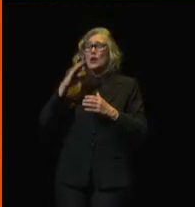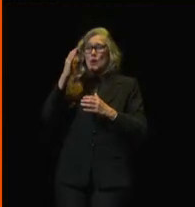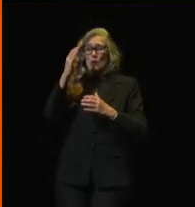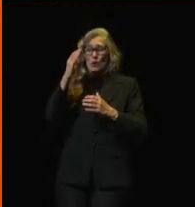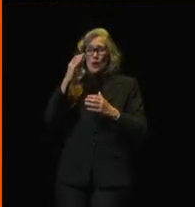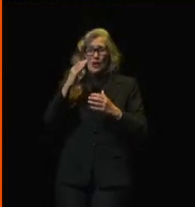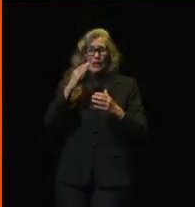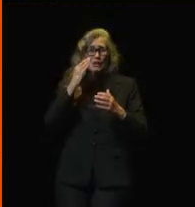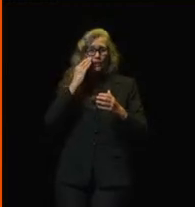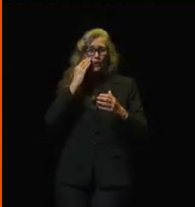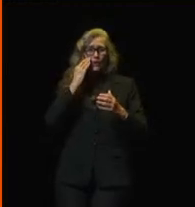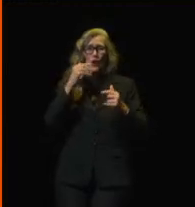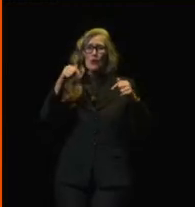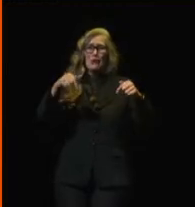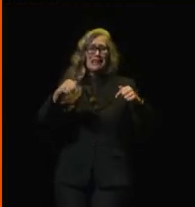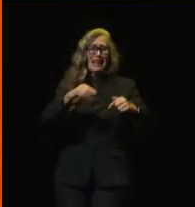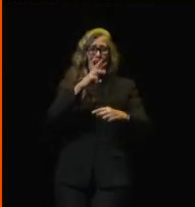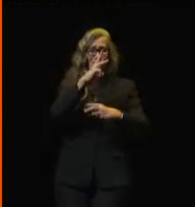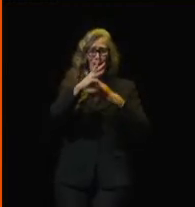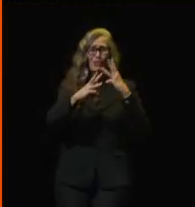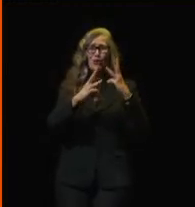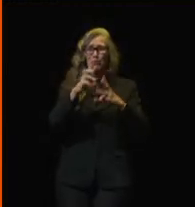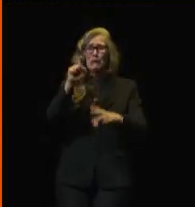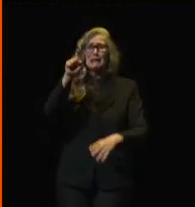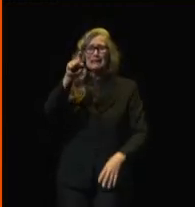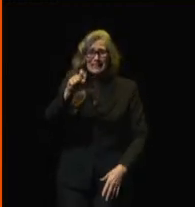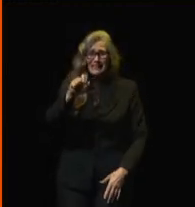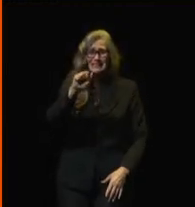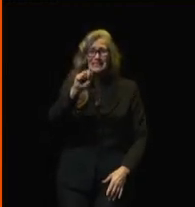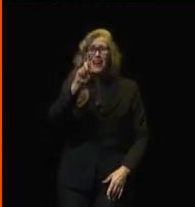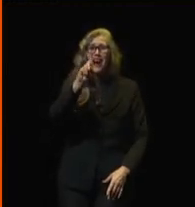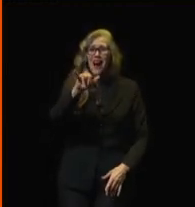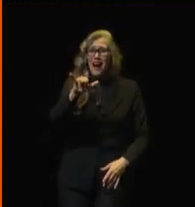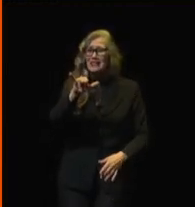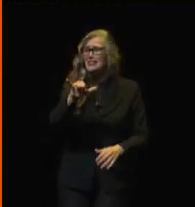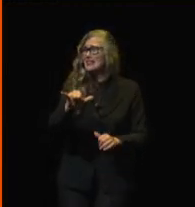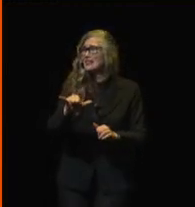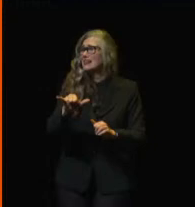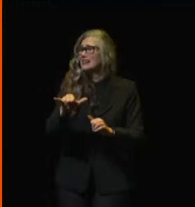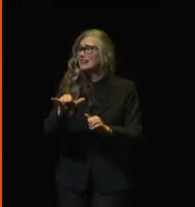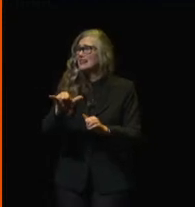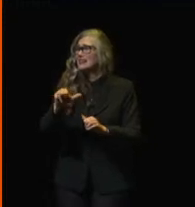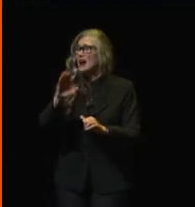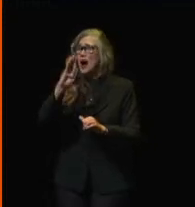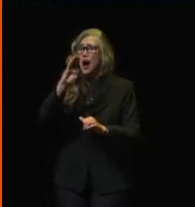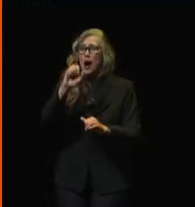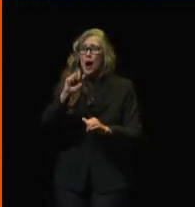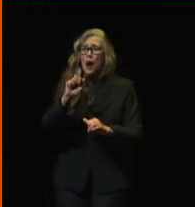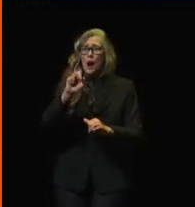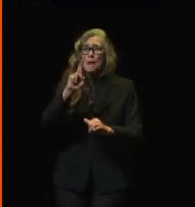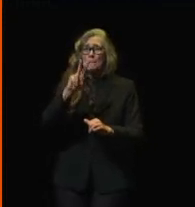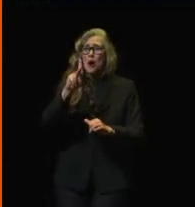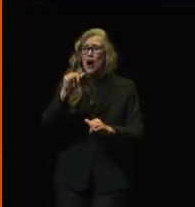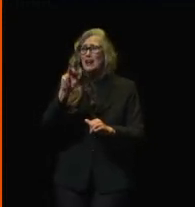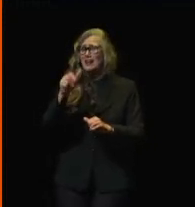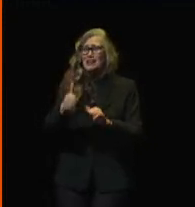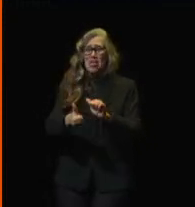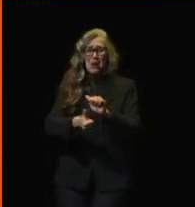needs Ady Barkan more than all, and more than ever.